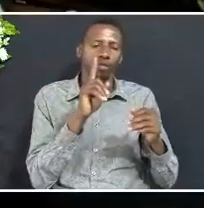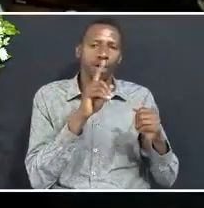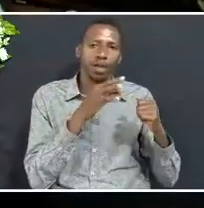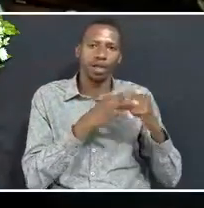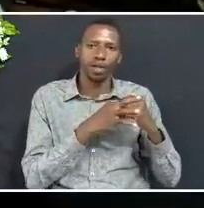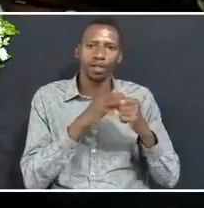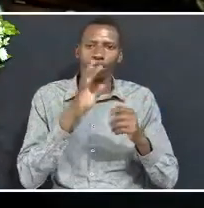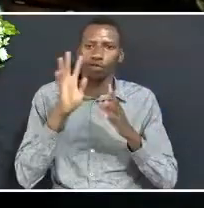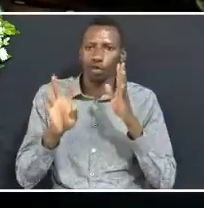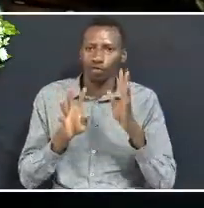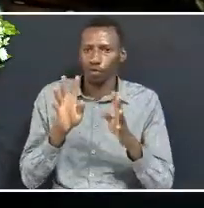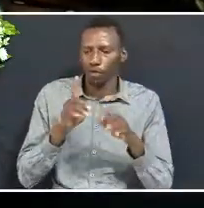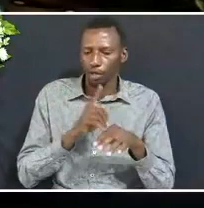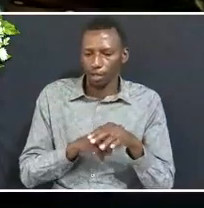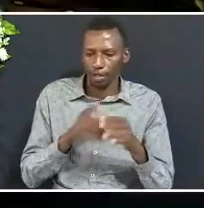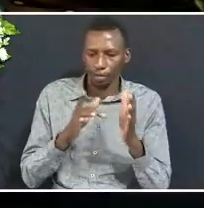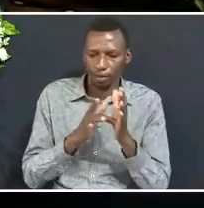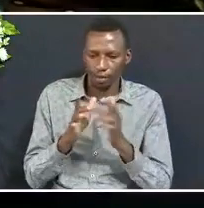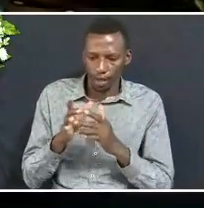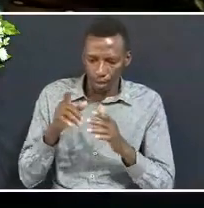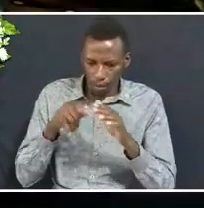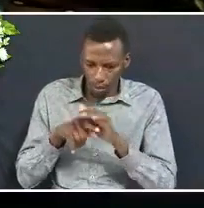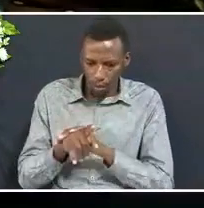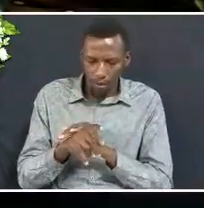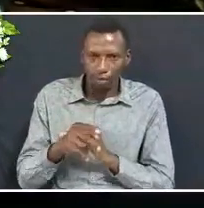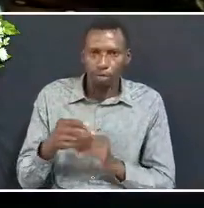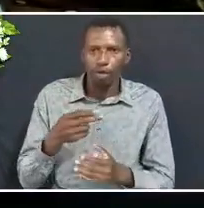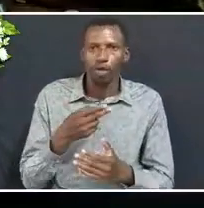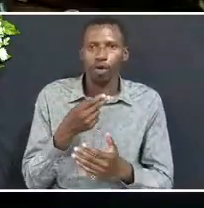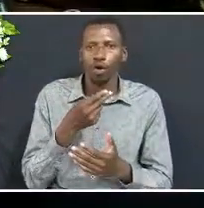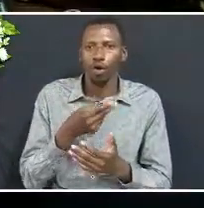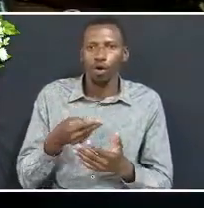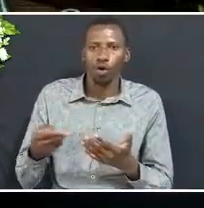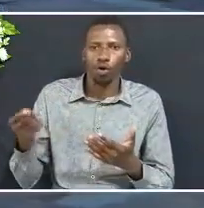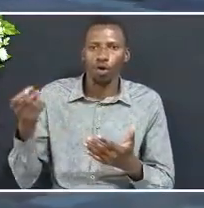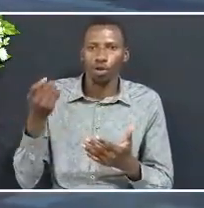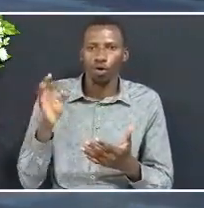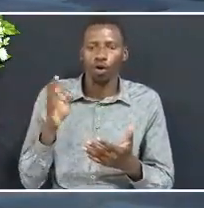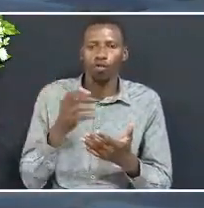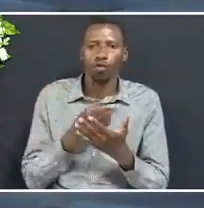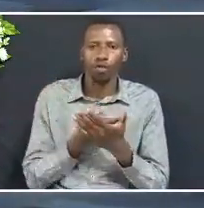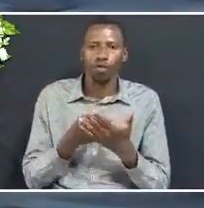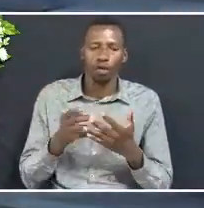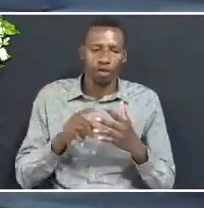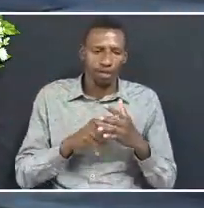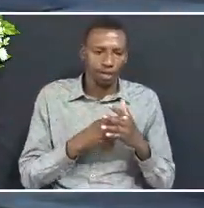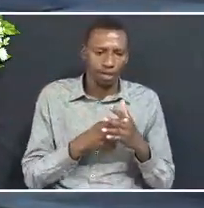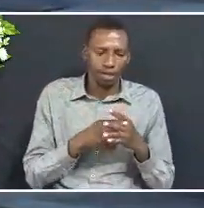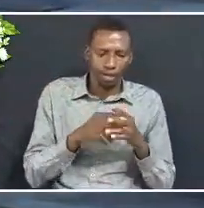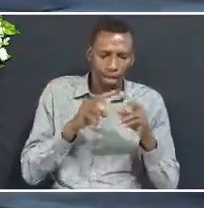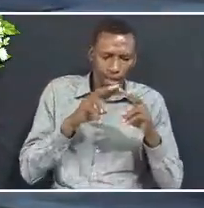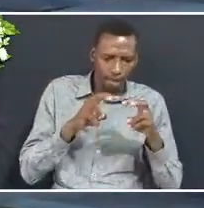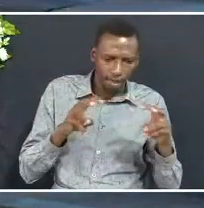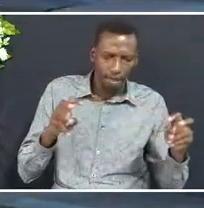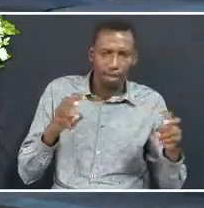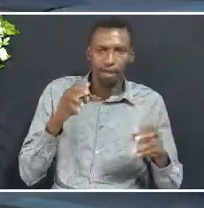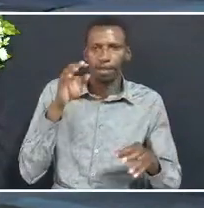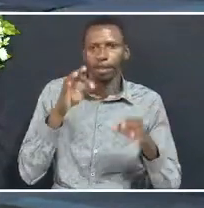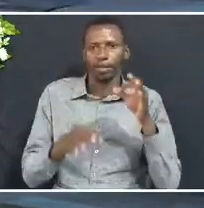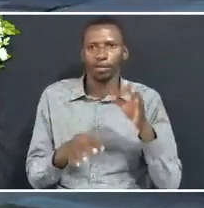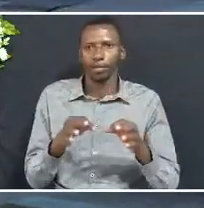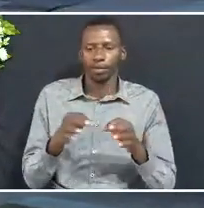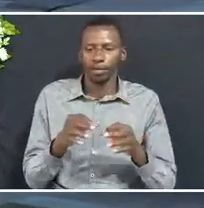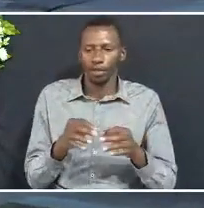1844 when Jesus entered into the Holy of Holies, beginning an investigative judgment, revealing